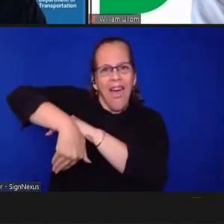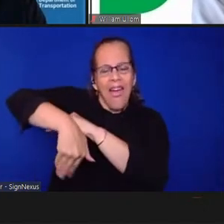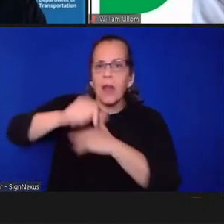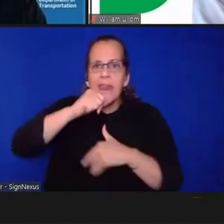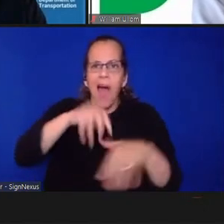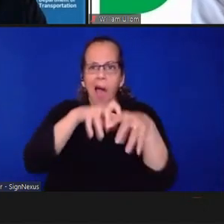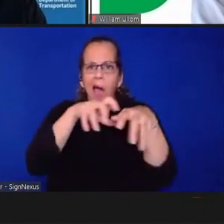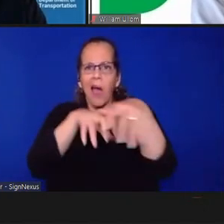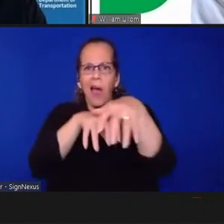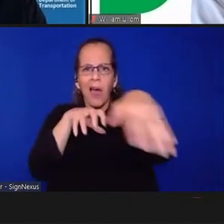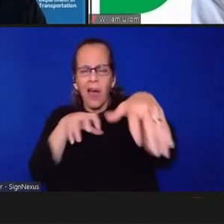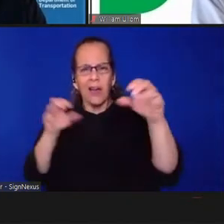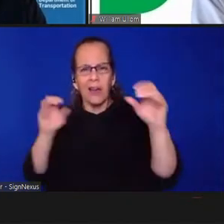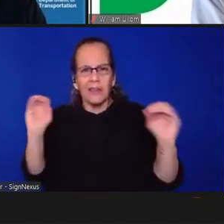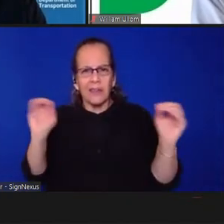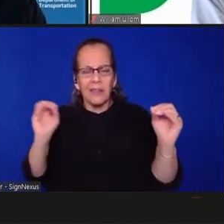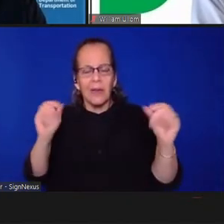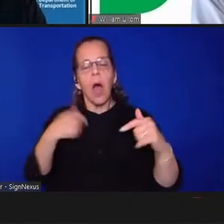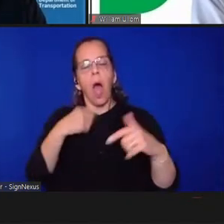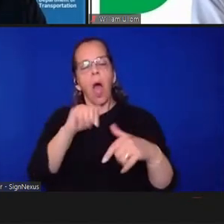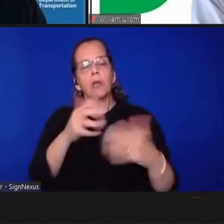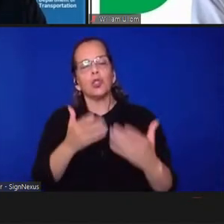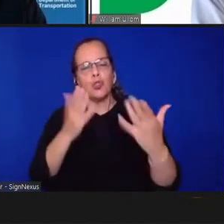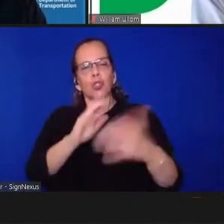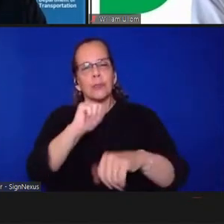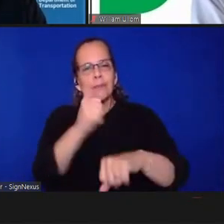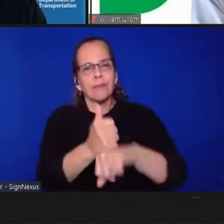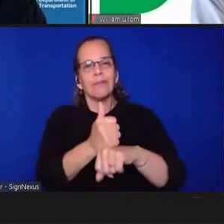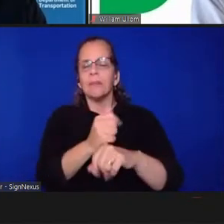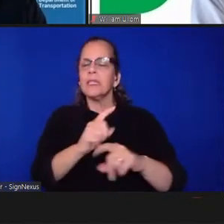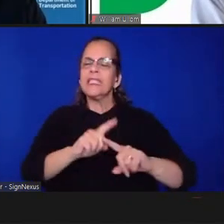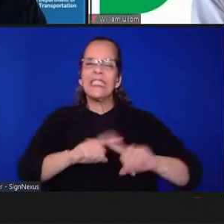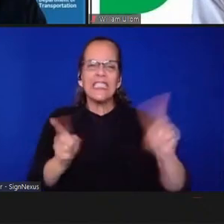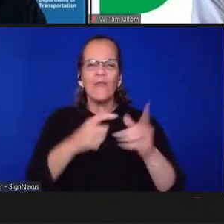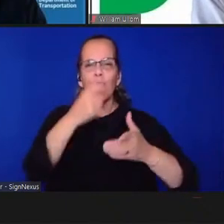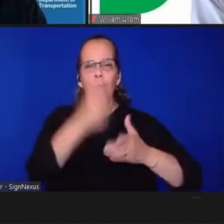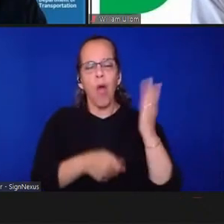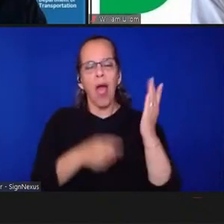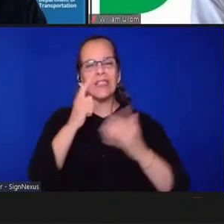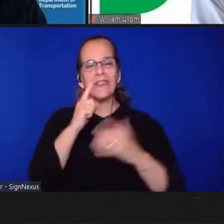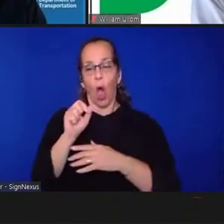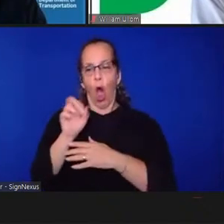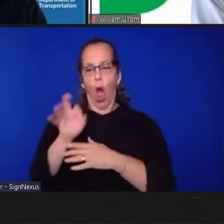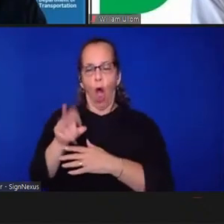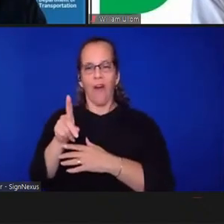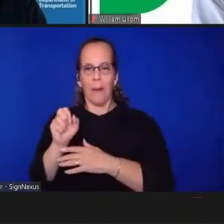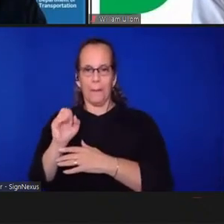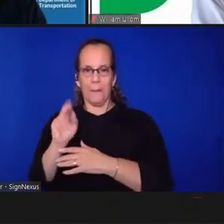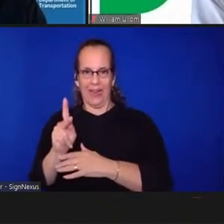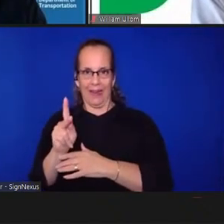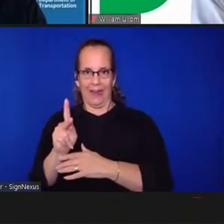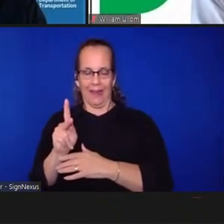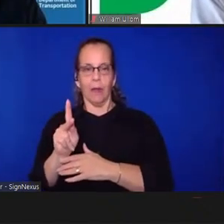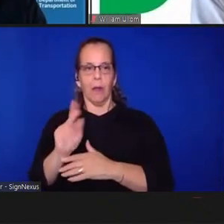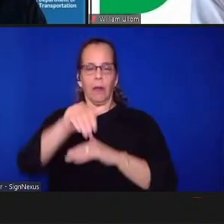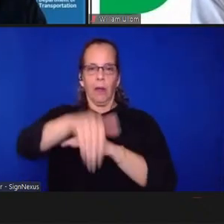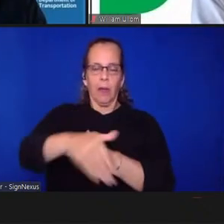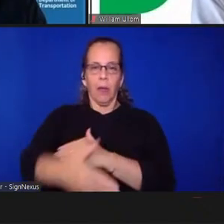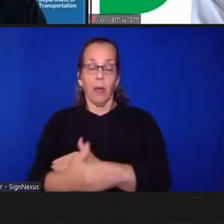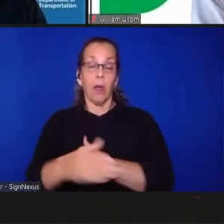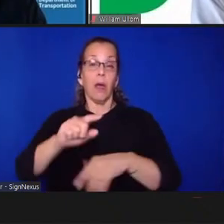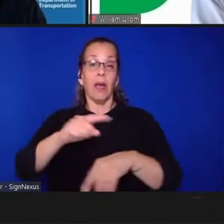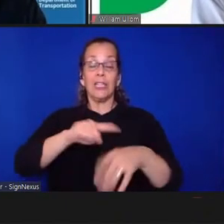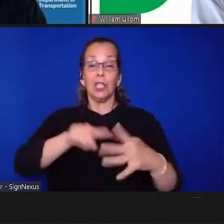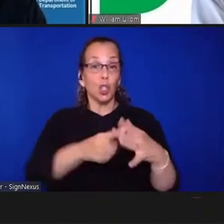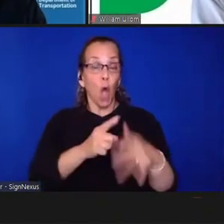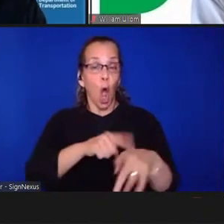urge the commission to set minimal fees for off-peak late night and weekend hours I urge commission to start off peak in late night hours at 7 pm when many